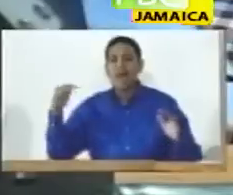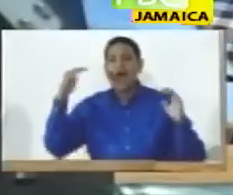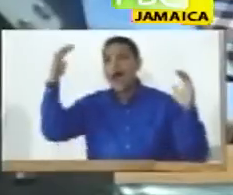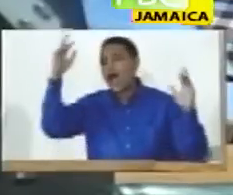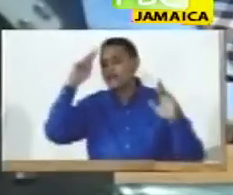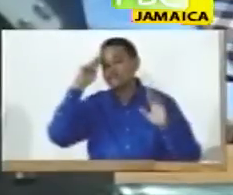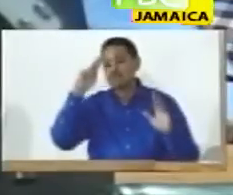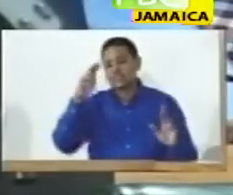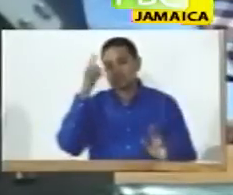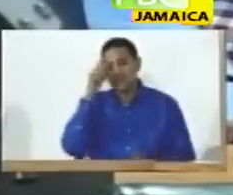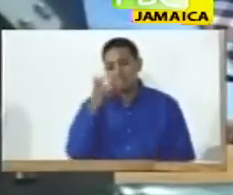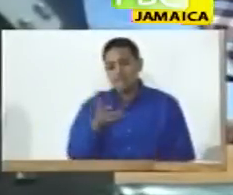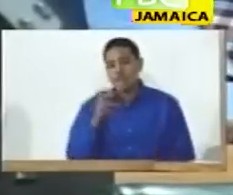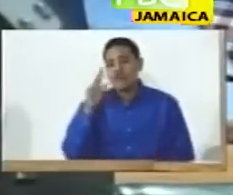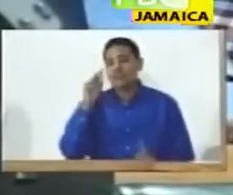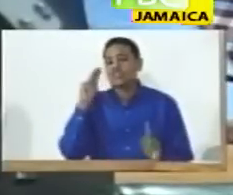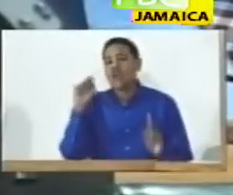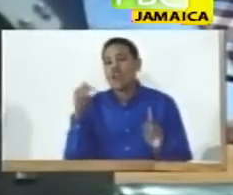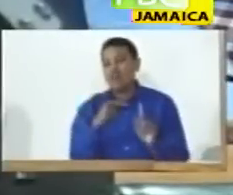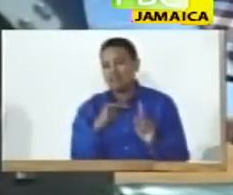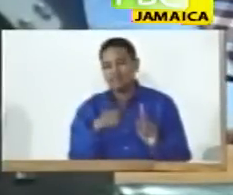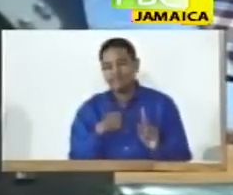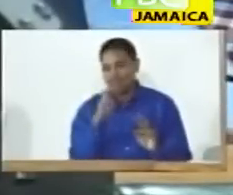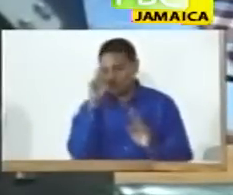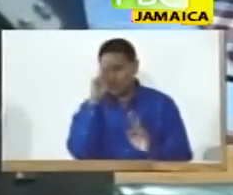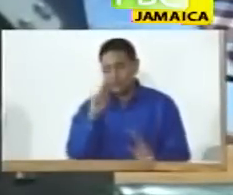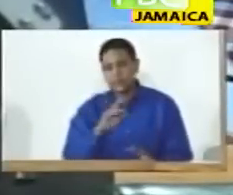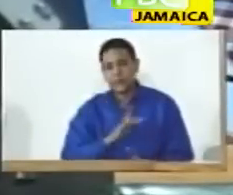you. And I know that in